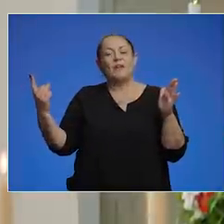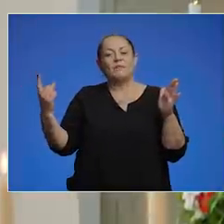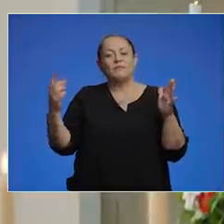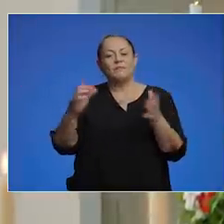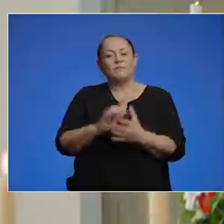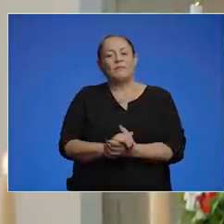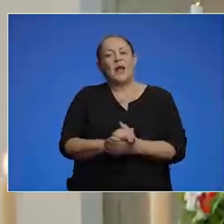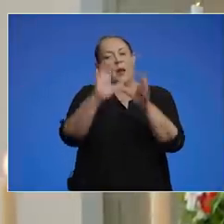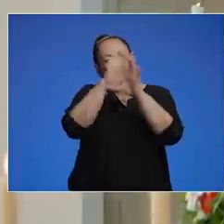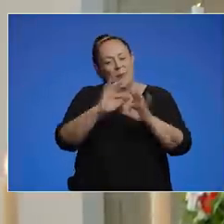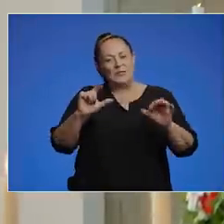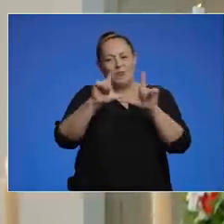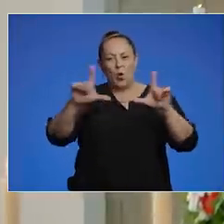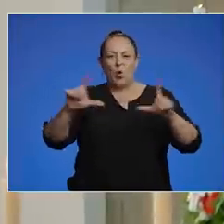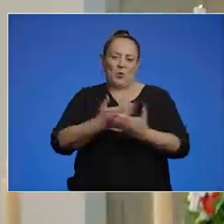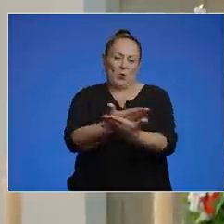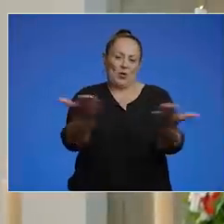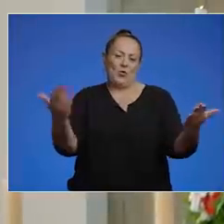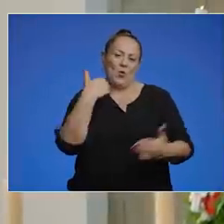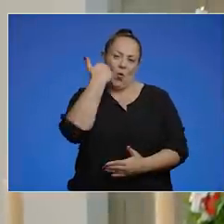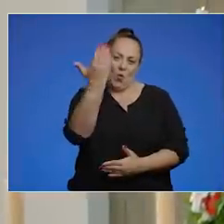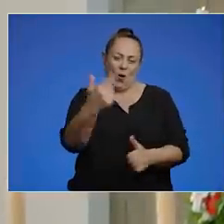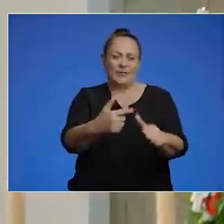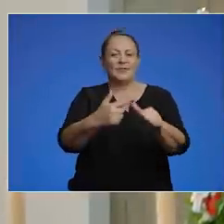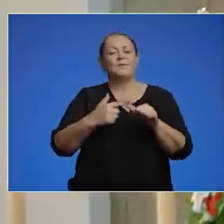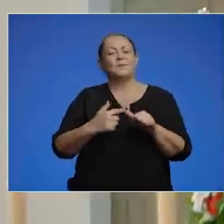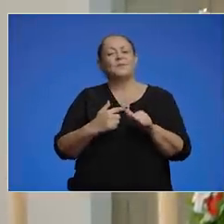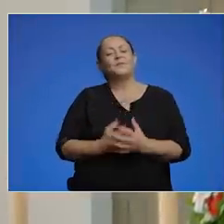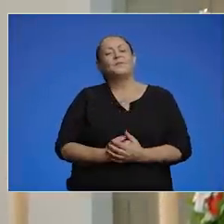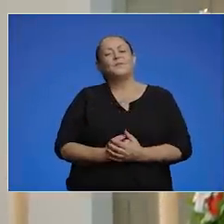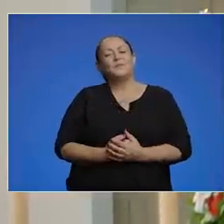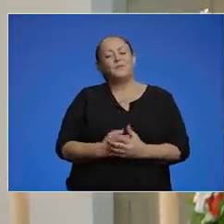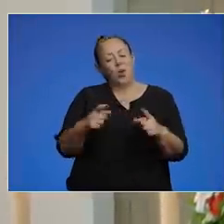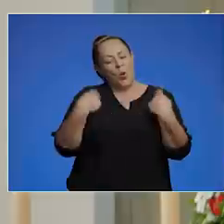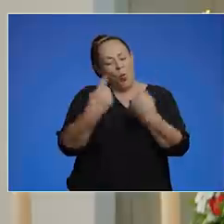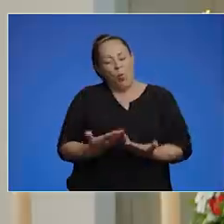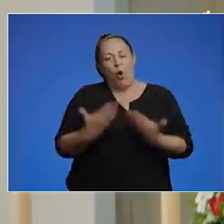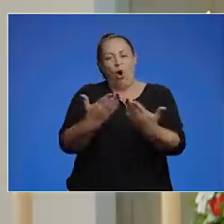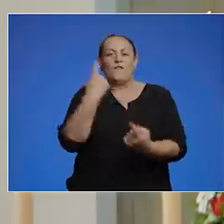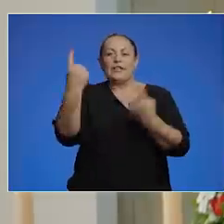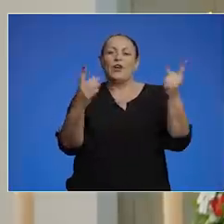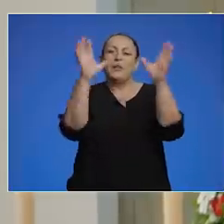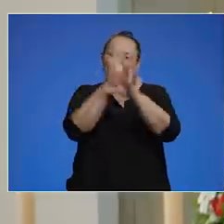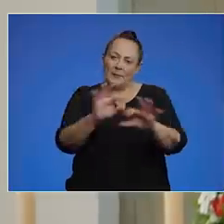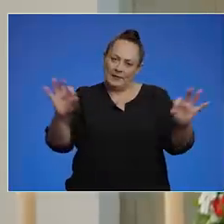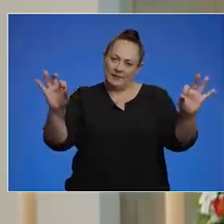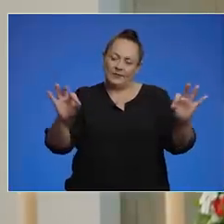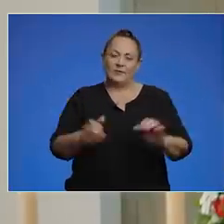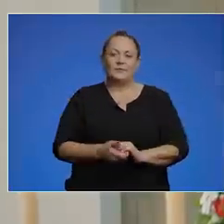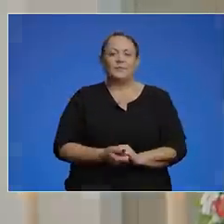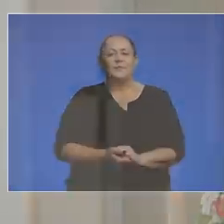ever. Amen. The peace of the Lord be with you always. And with your spirit. Let us offer each other a sign of